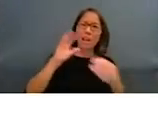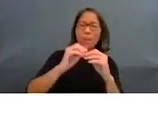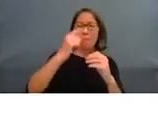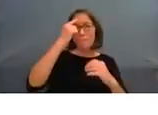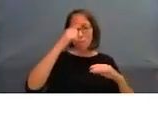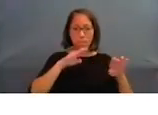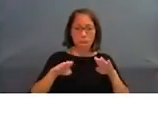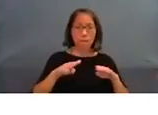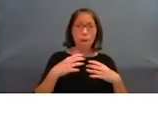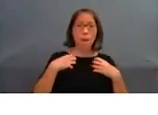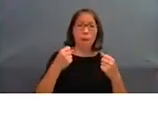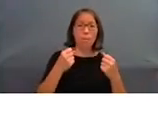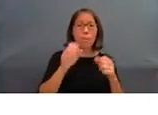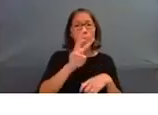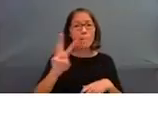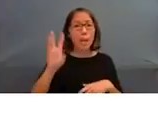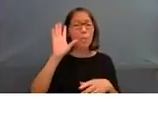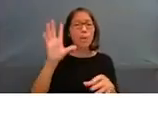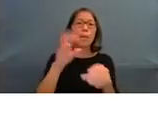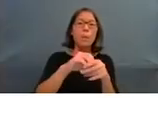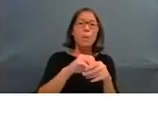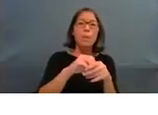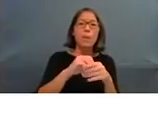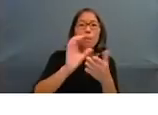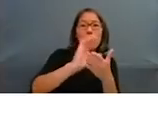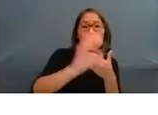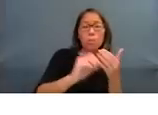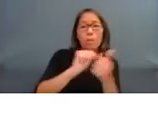behavioral health website that will include calendars with